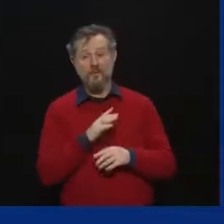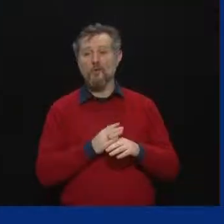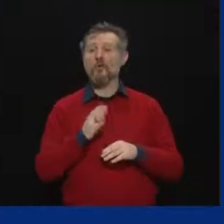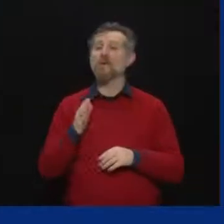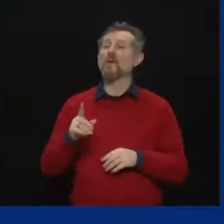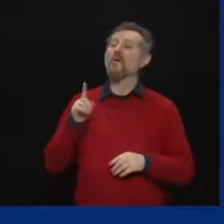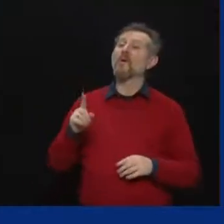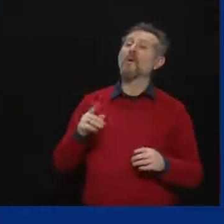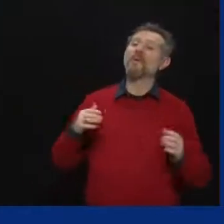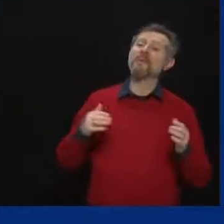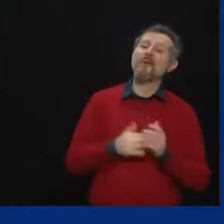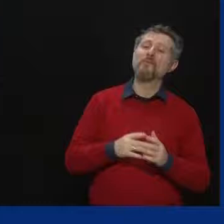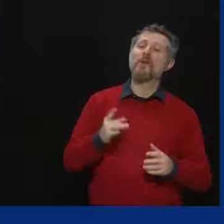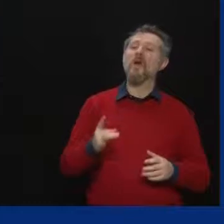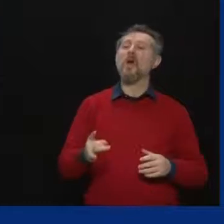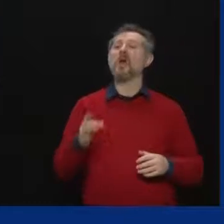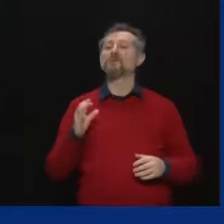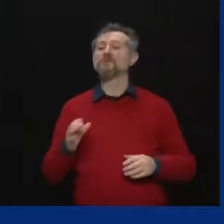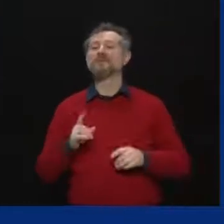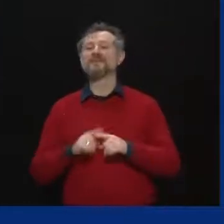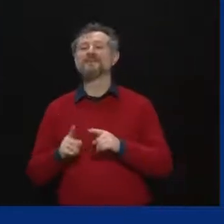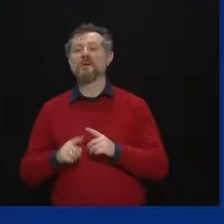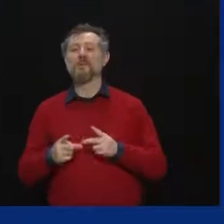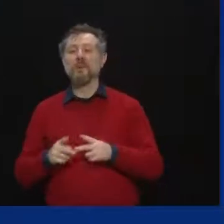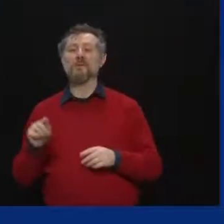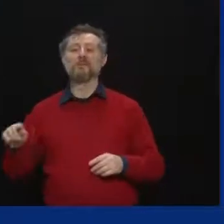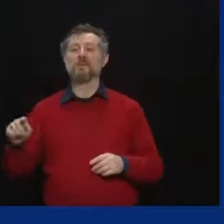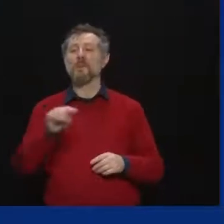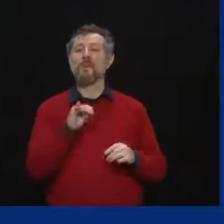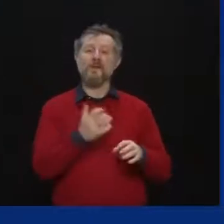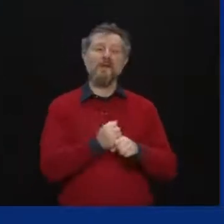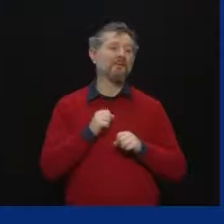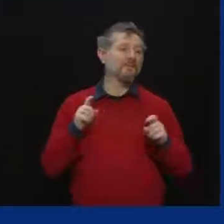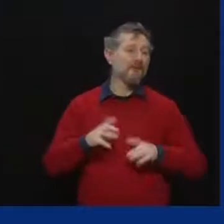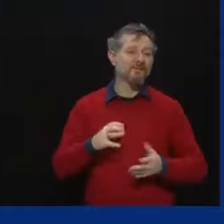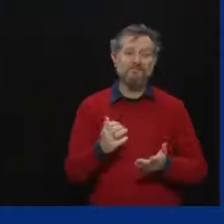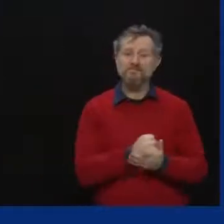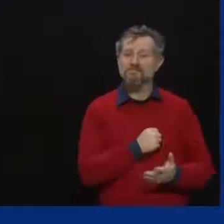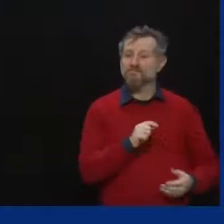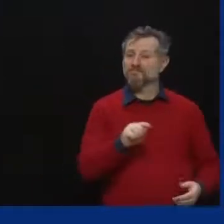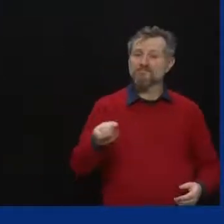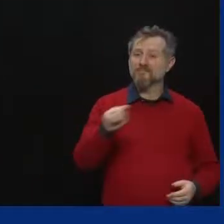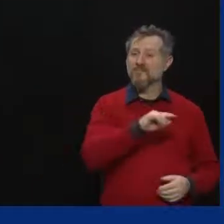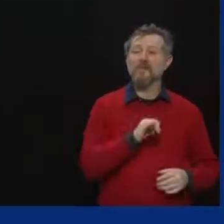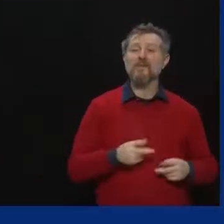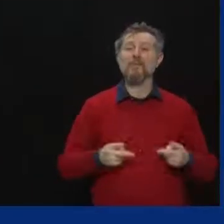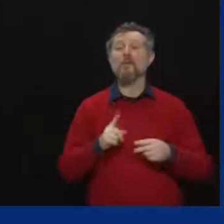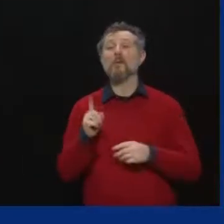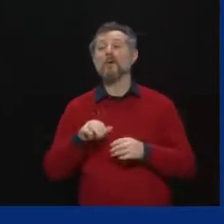testing sites in New York State. You can locate the one closest to you at